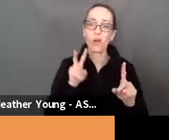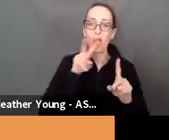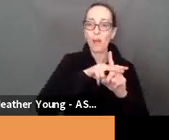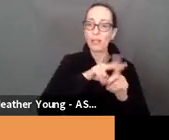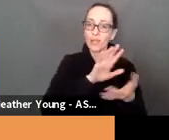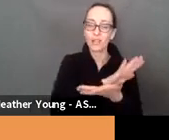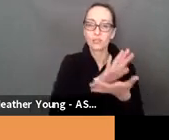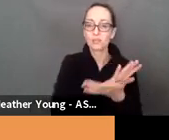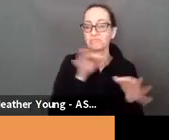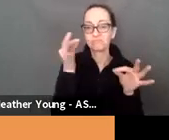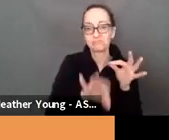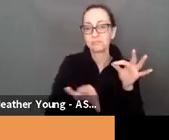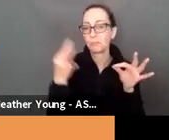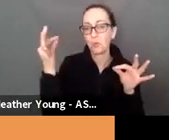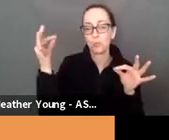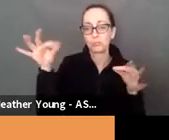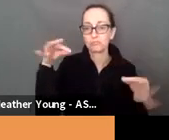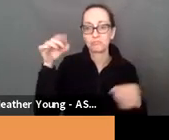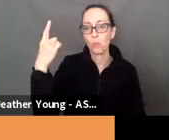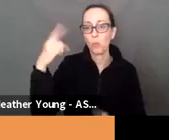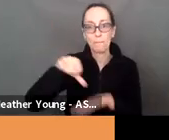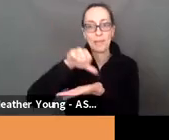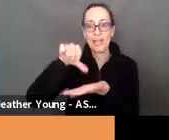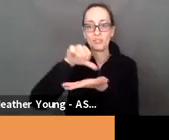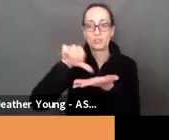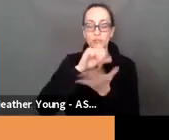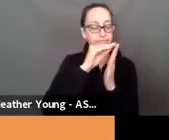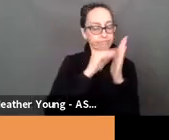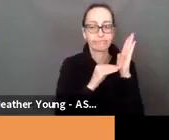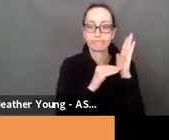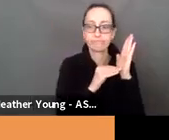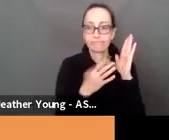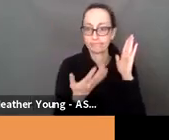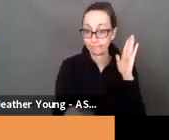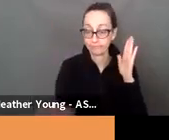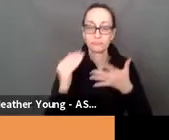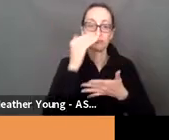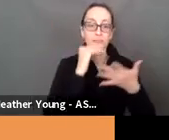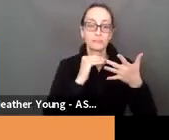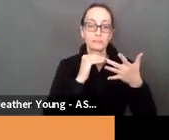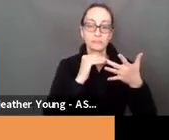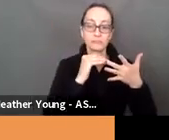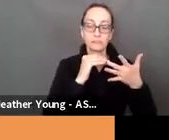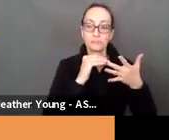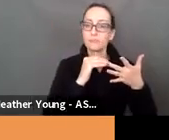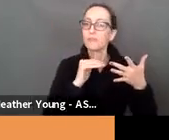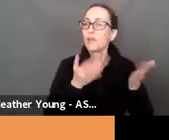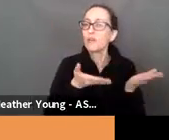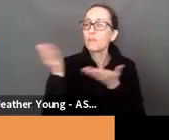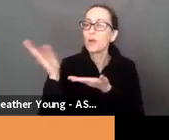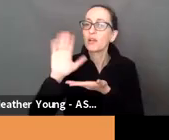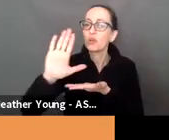one-page application. And you fill that out. And then the next step would be to take it to your doctor